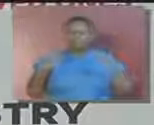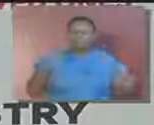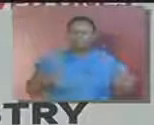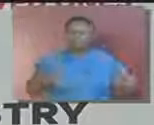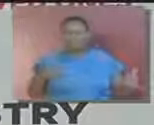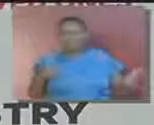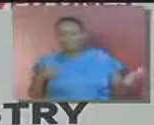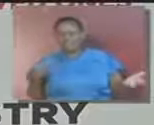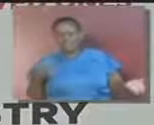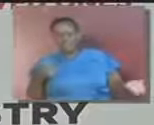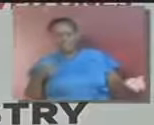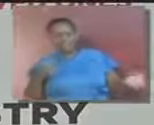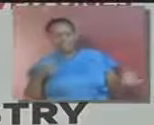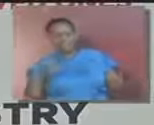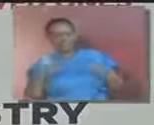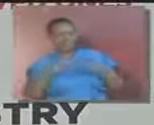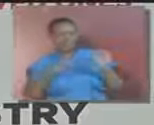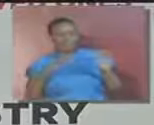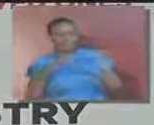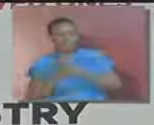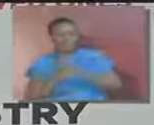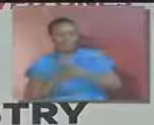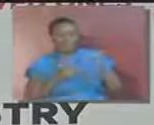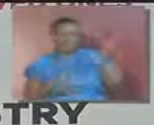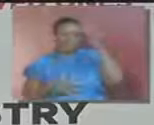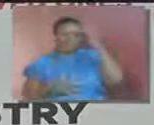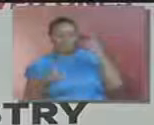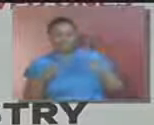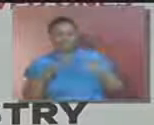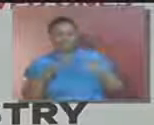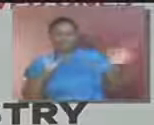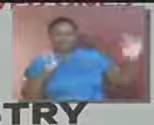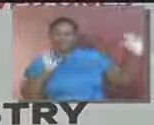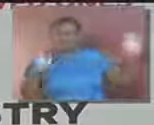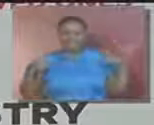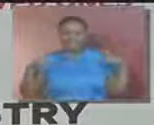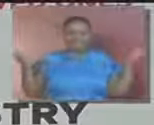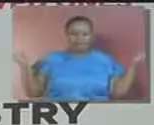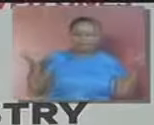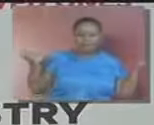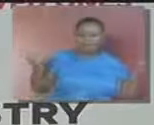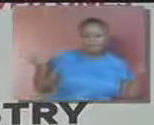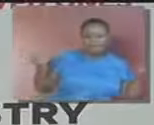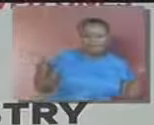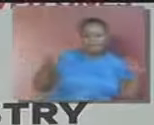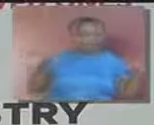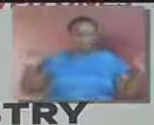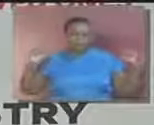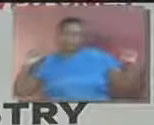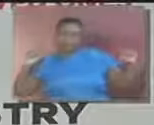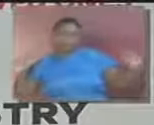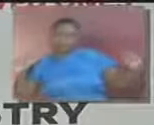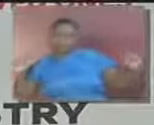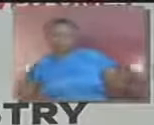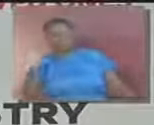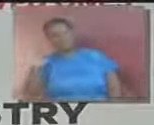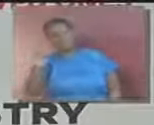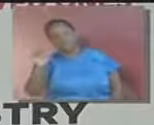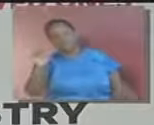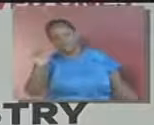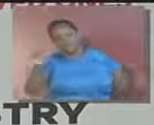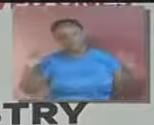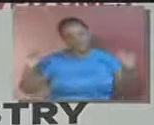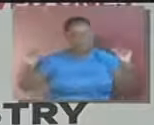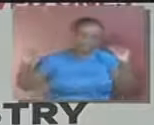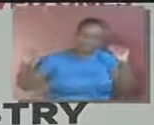And what is regrettable about all of this is that it is not limited to any one